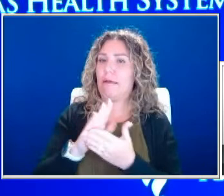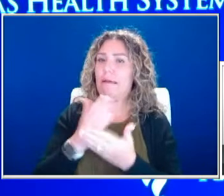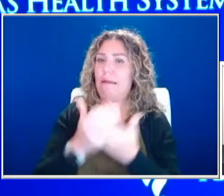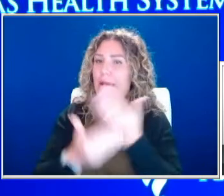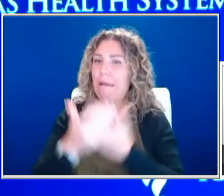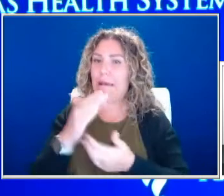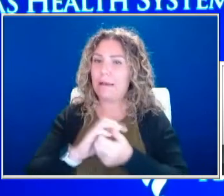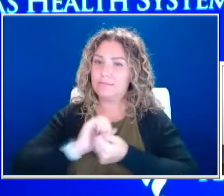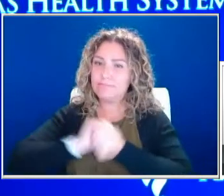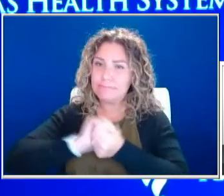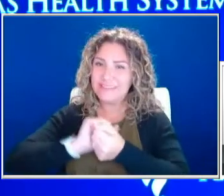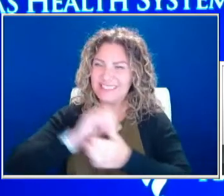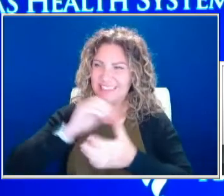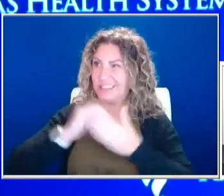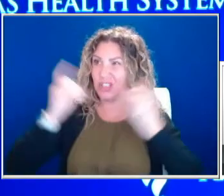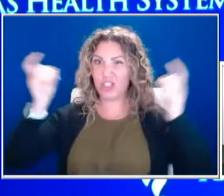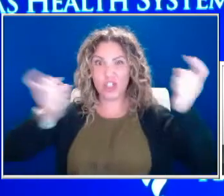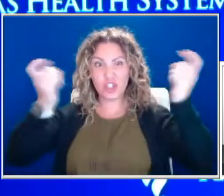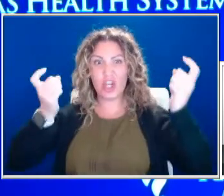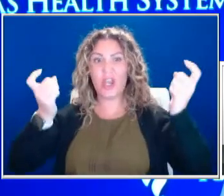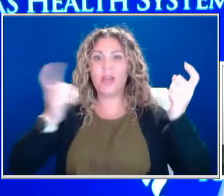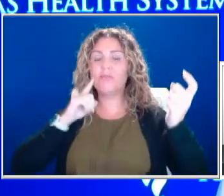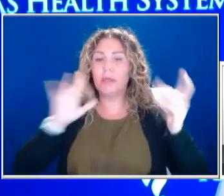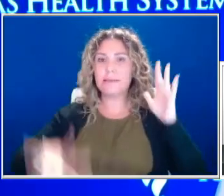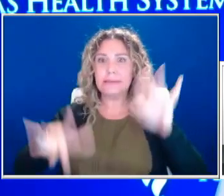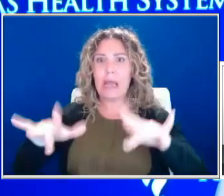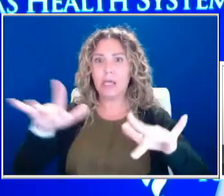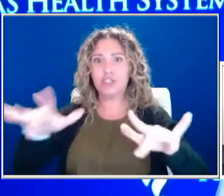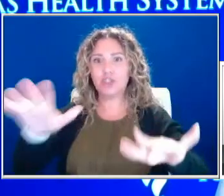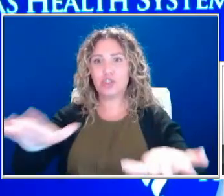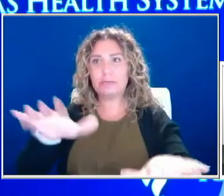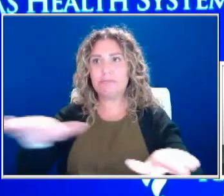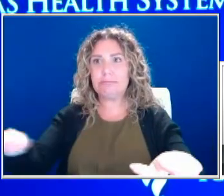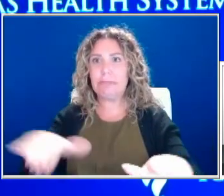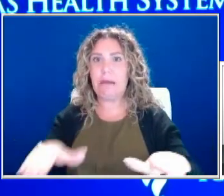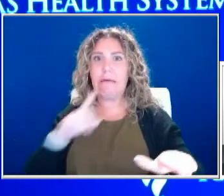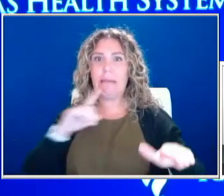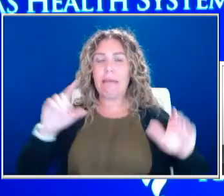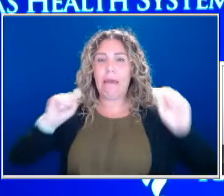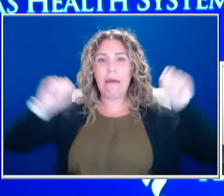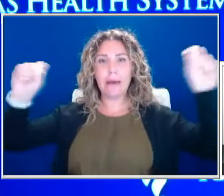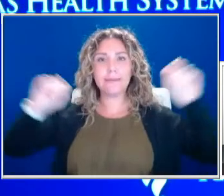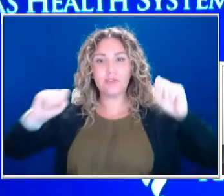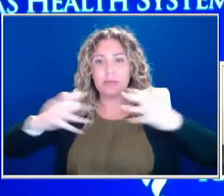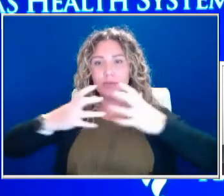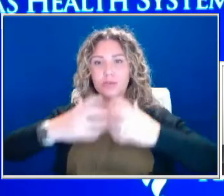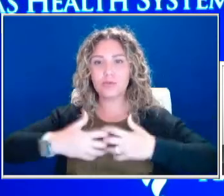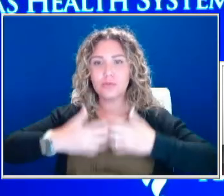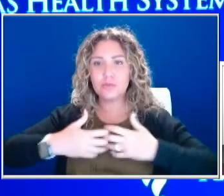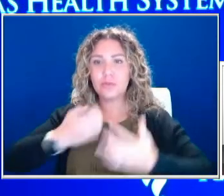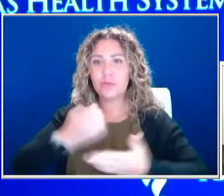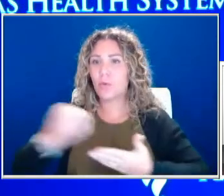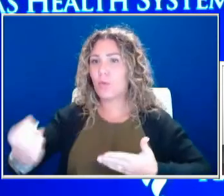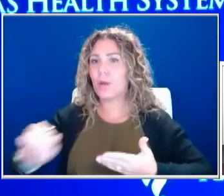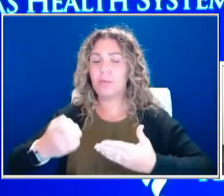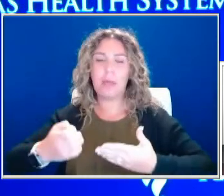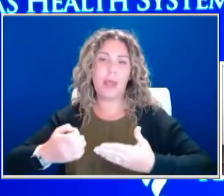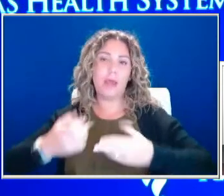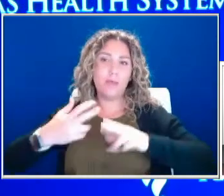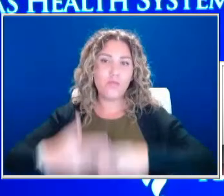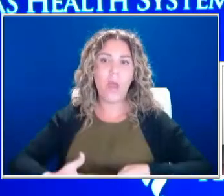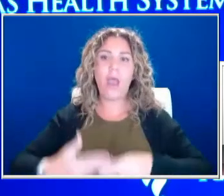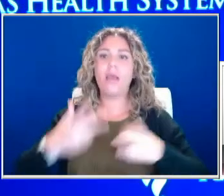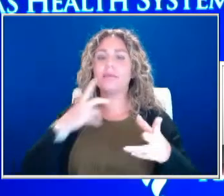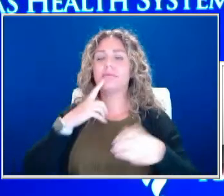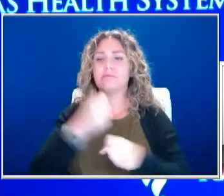have so many people in there touching different exercise equipment, weights, what have you. So just make sure not to put your